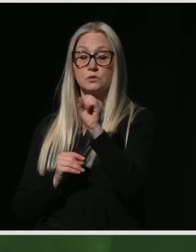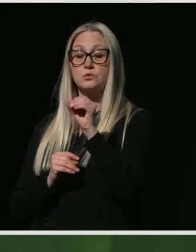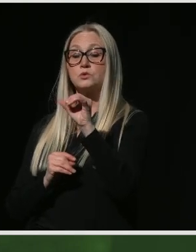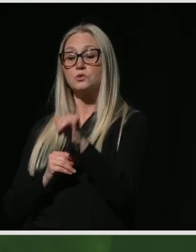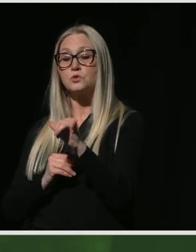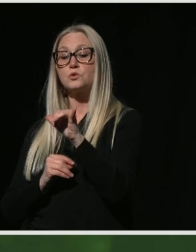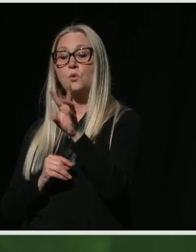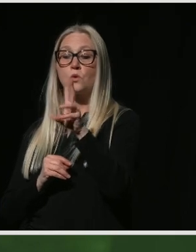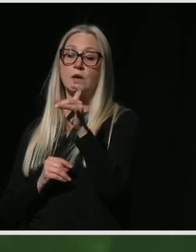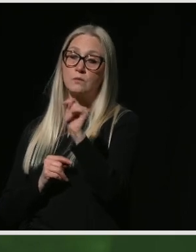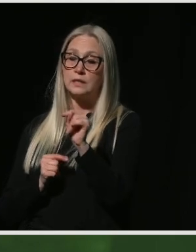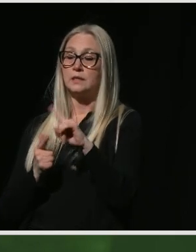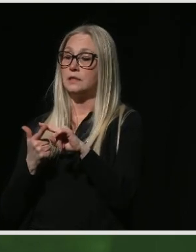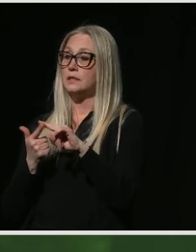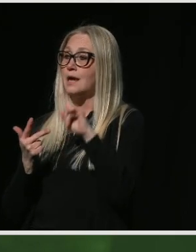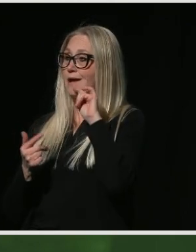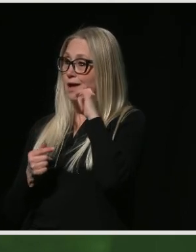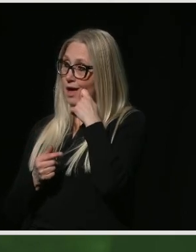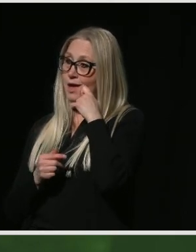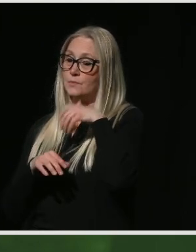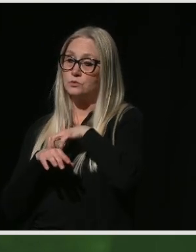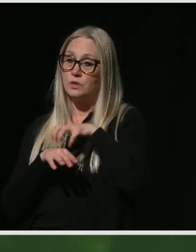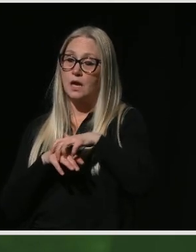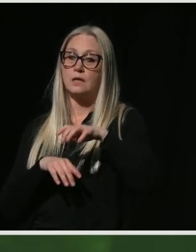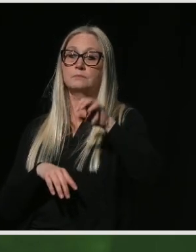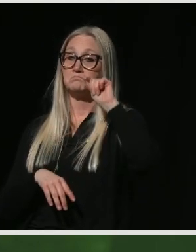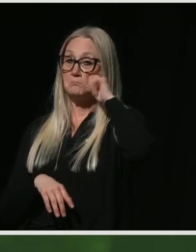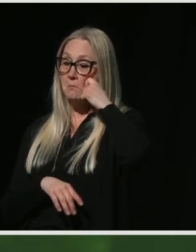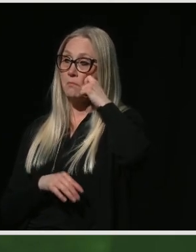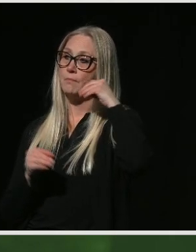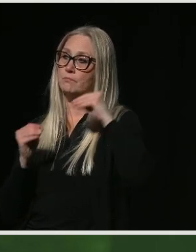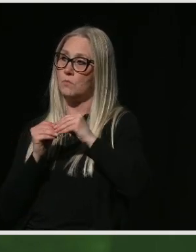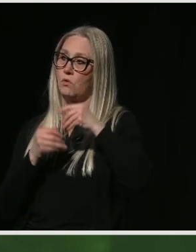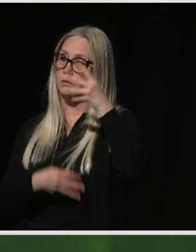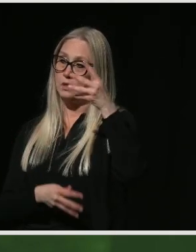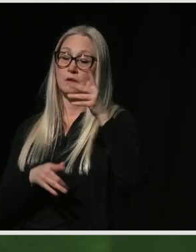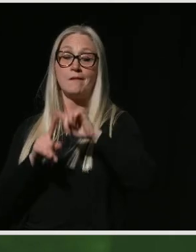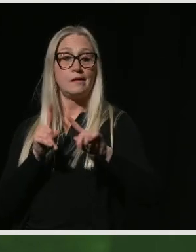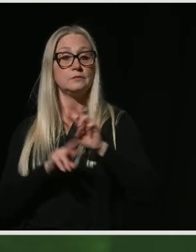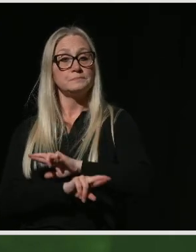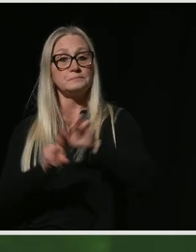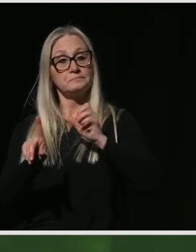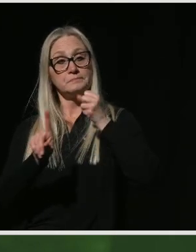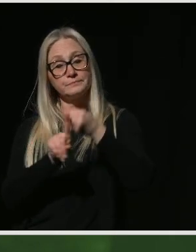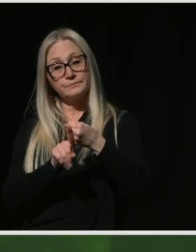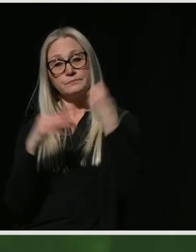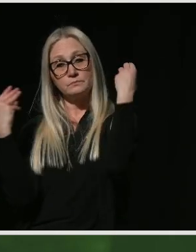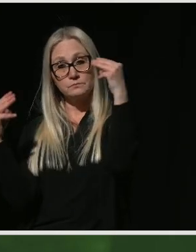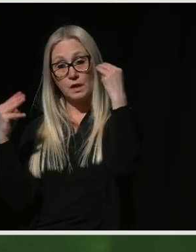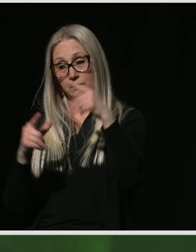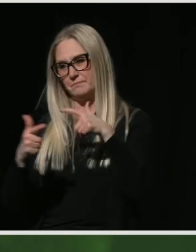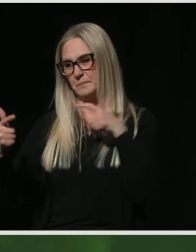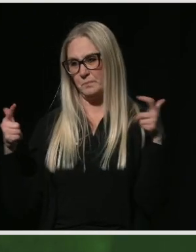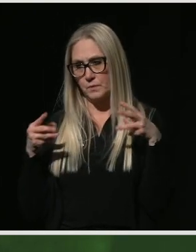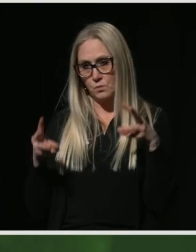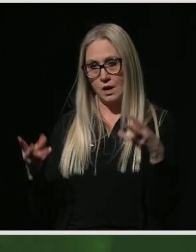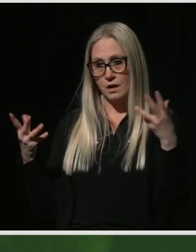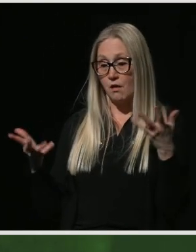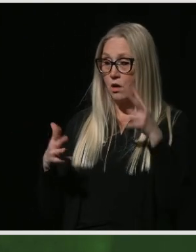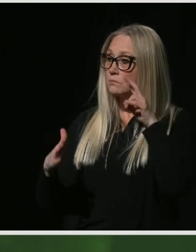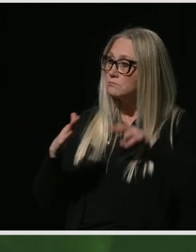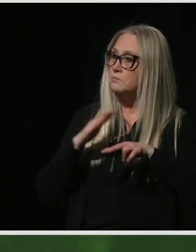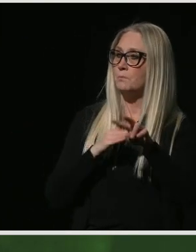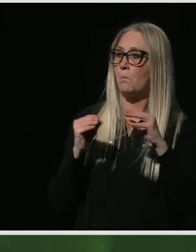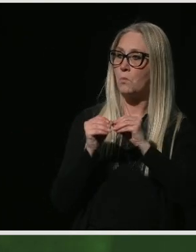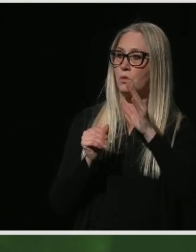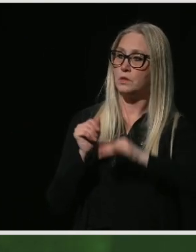add apples, grapes, onions, and more. We see this as ready to hit the market in a bigger way, and we're already projecting to be